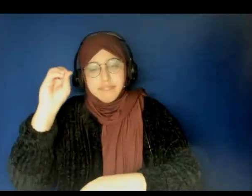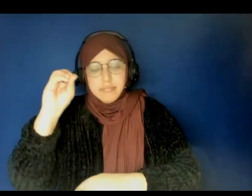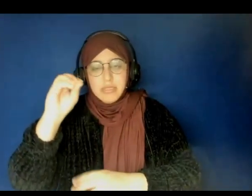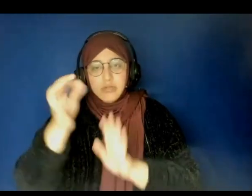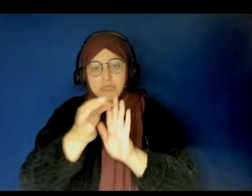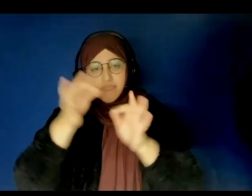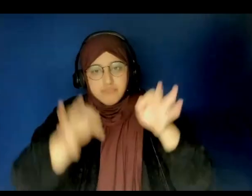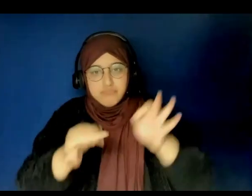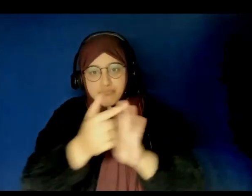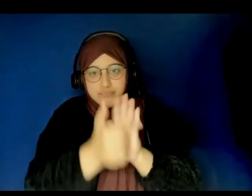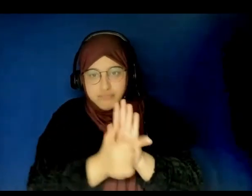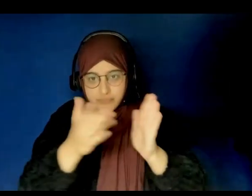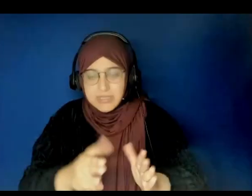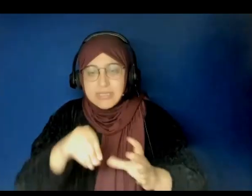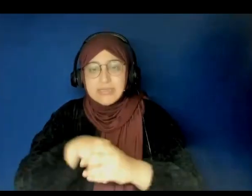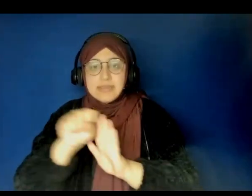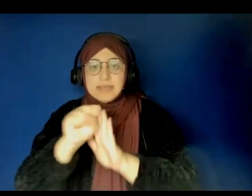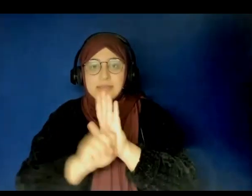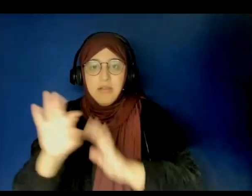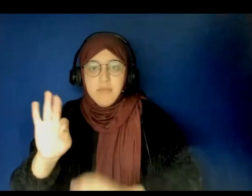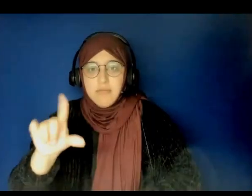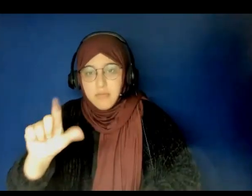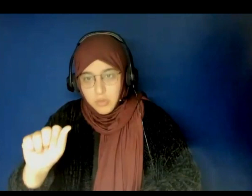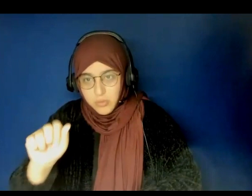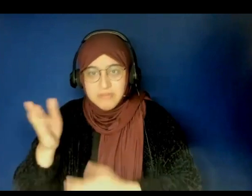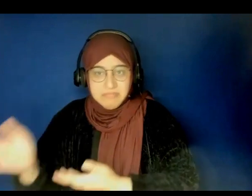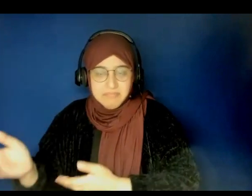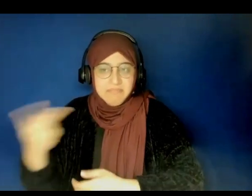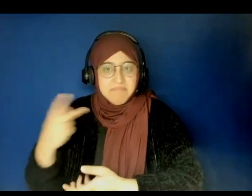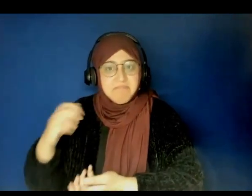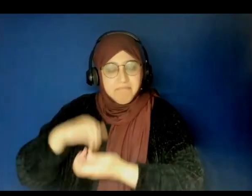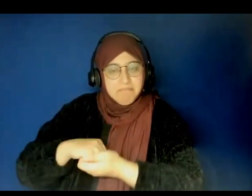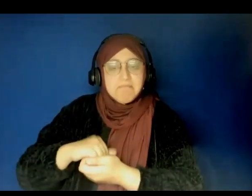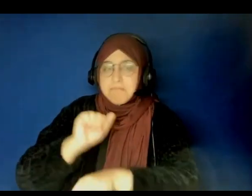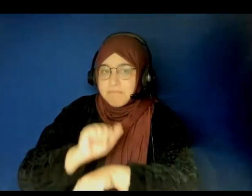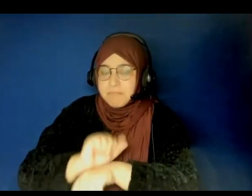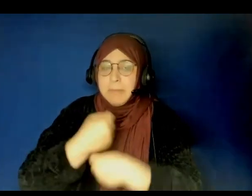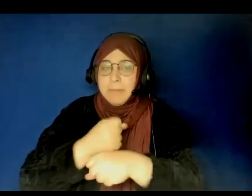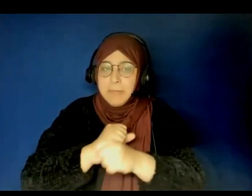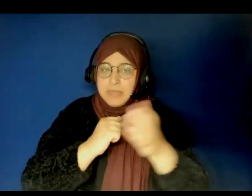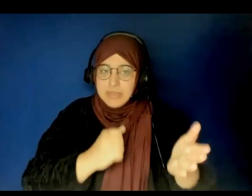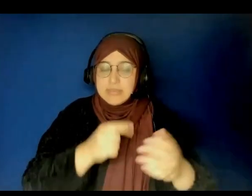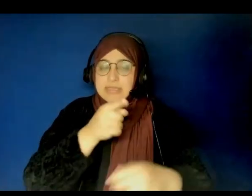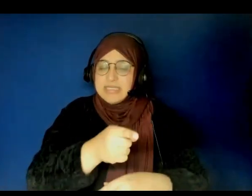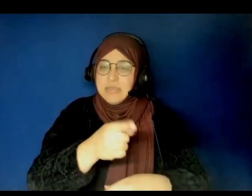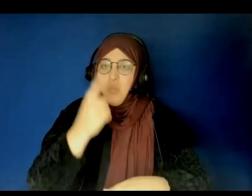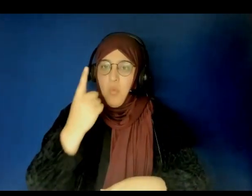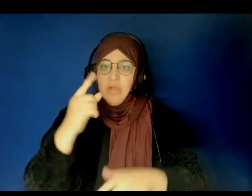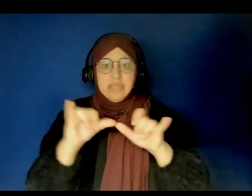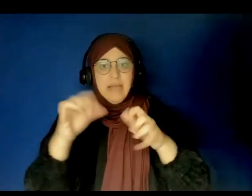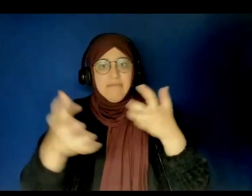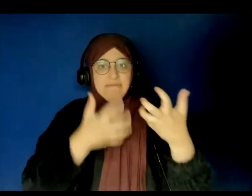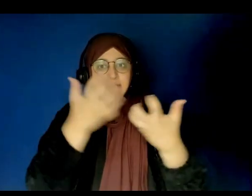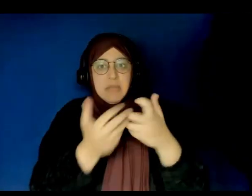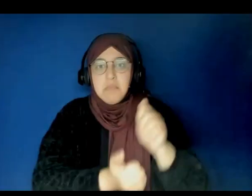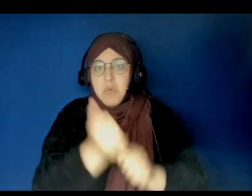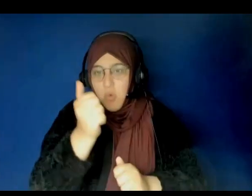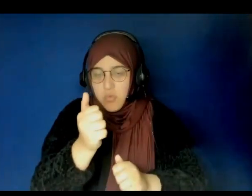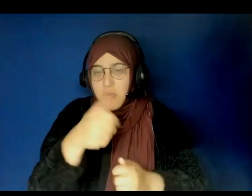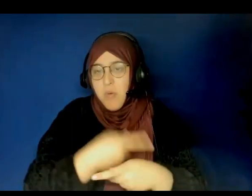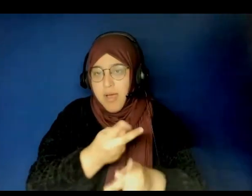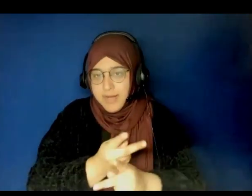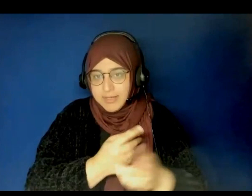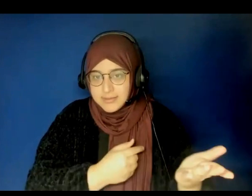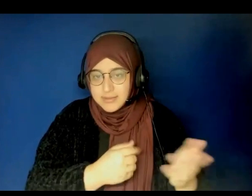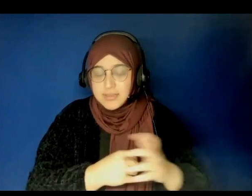priced access point to the majority. We call it a one size fits most product. We want as many people to be able to